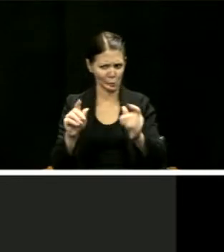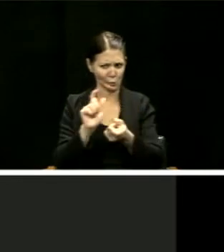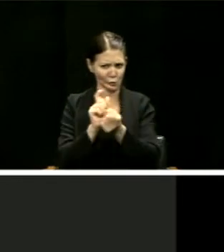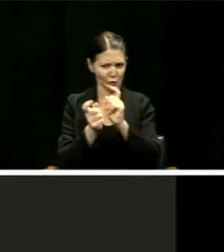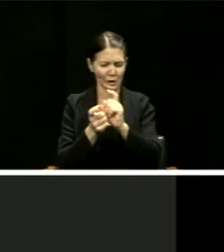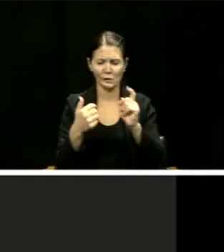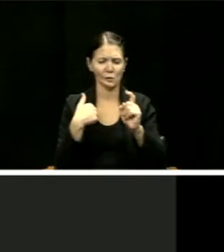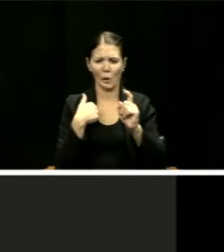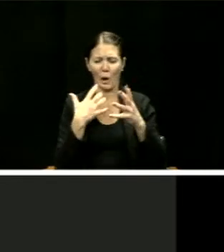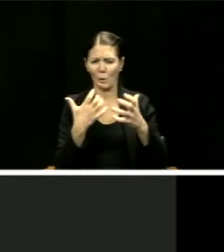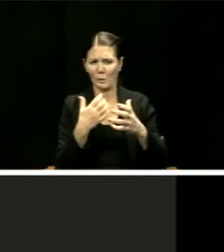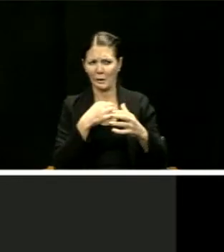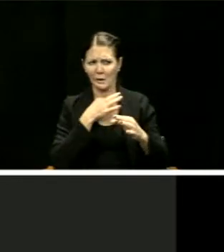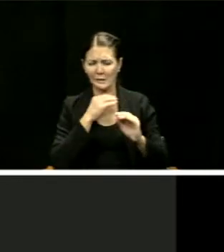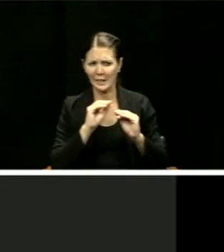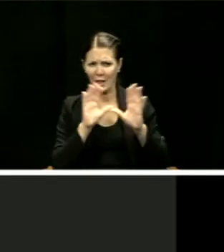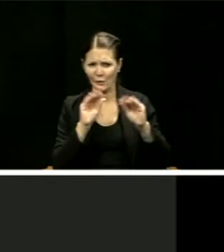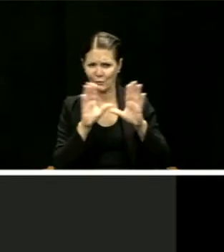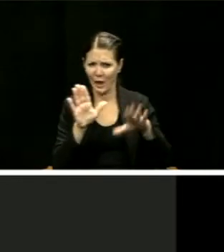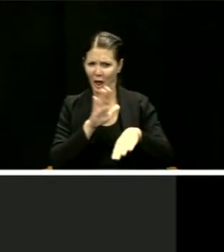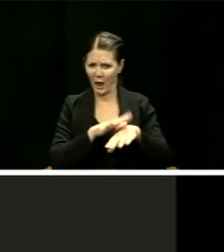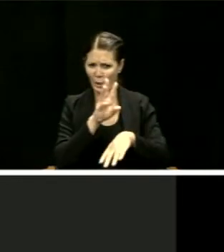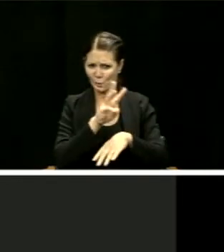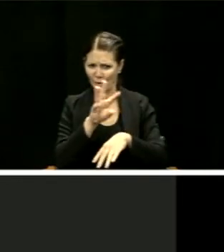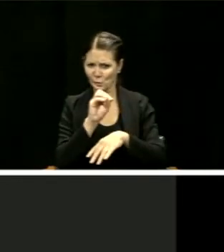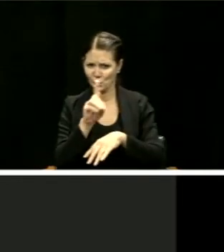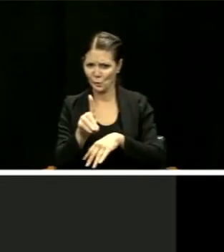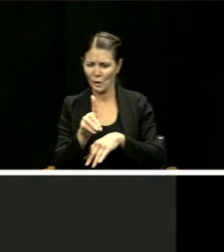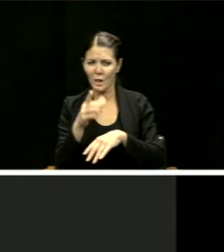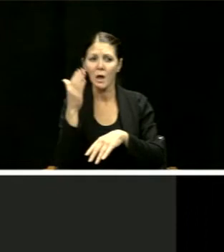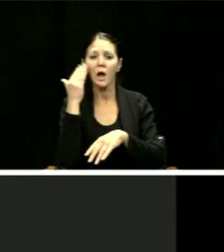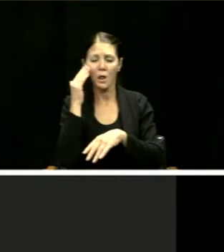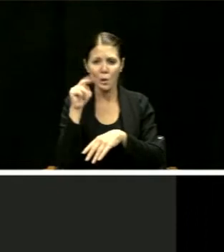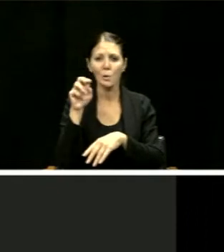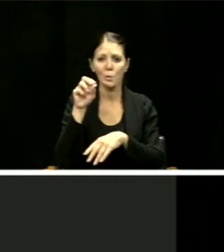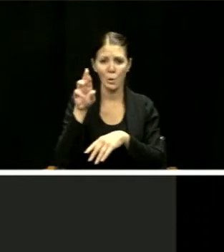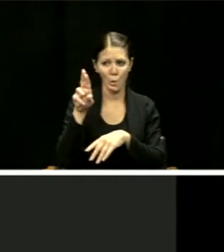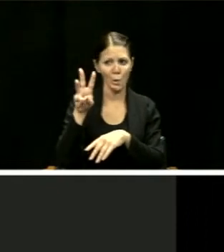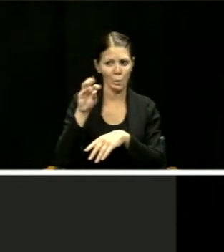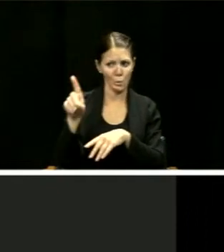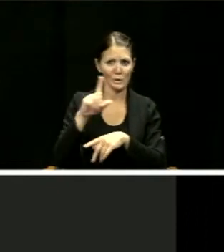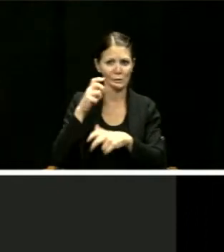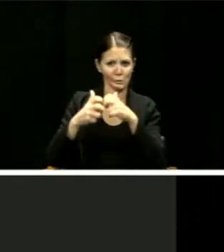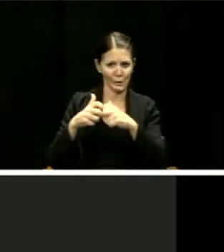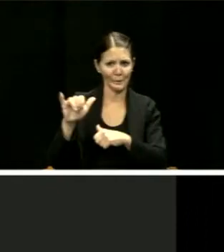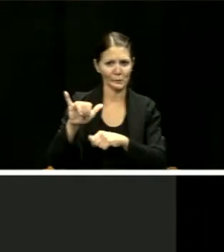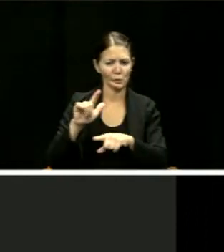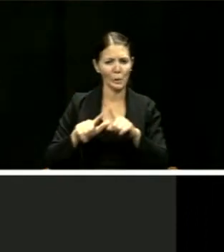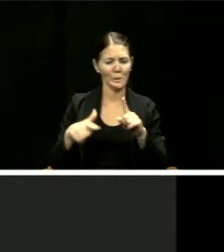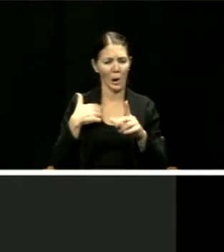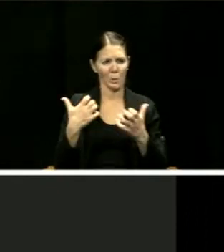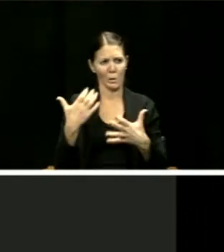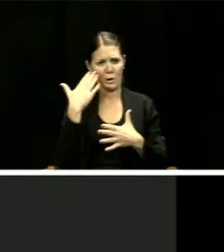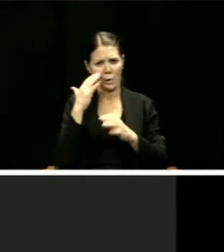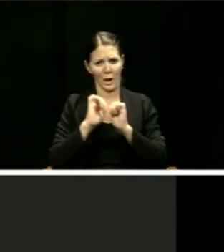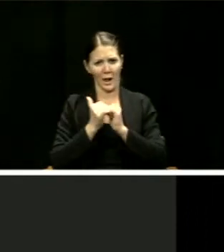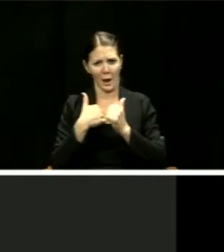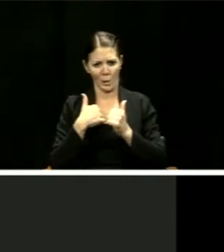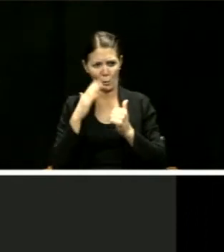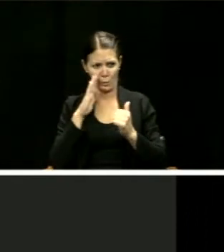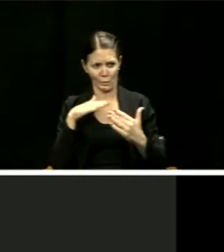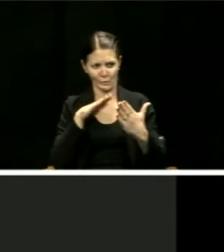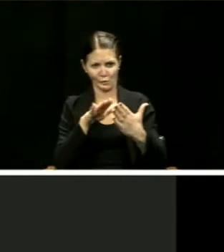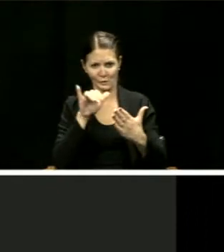was wondering, on Westwood, and I understand Norwood is a problem too, how are we going to address the